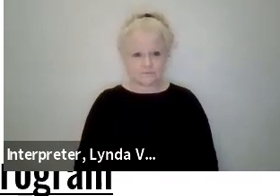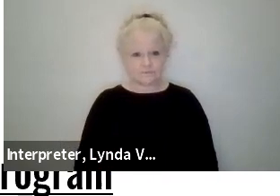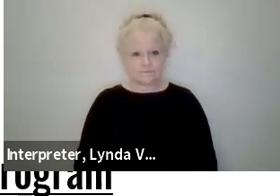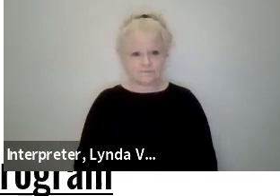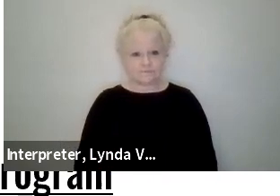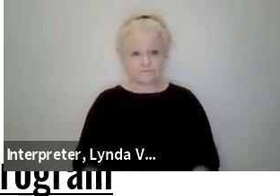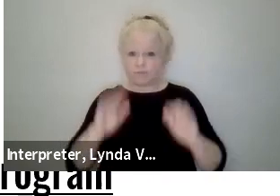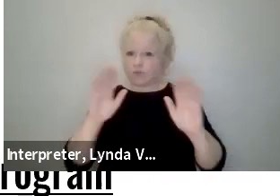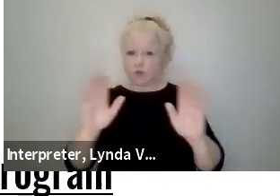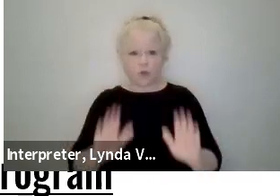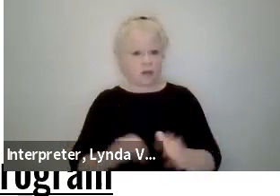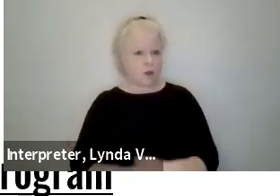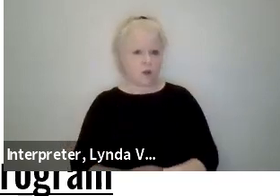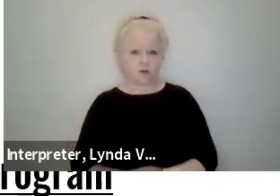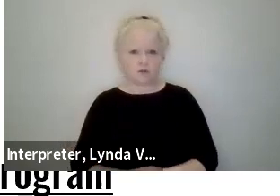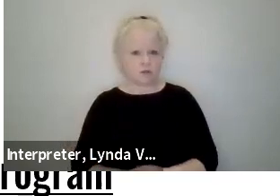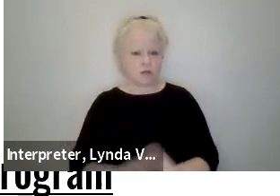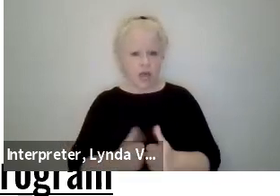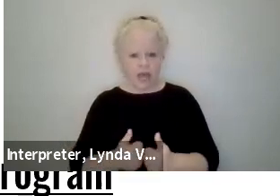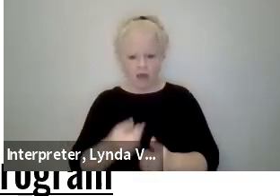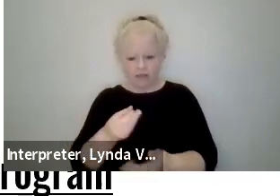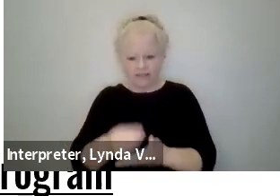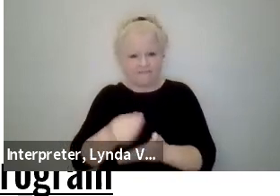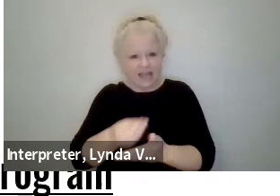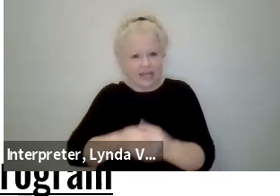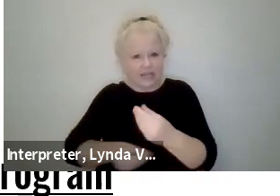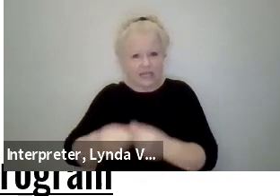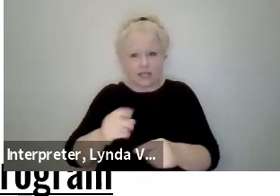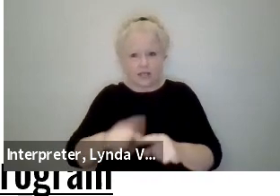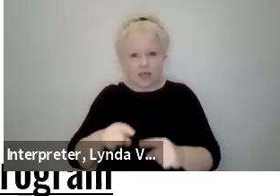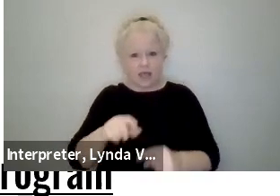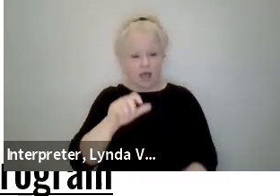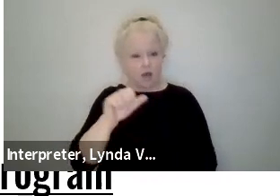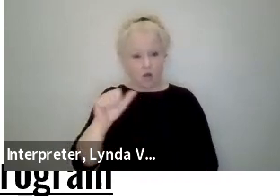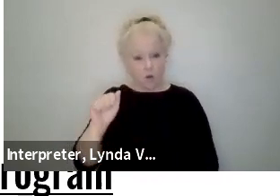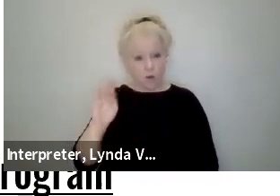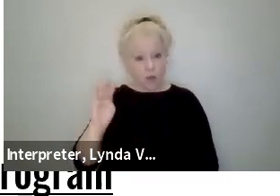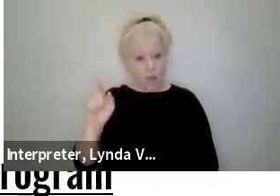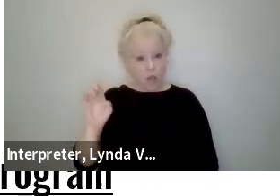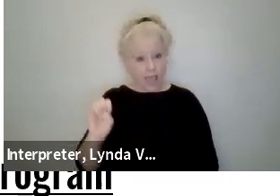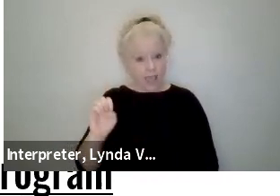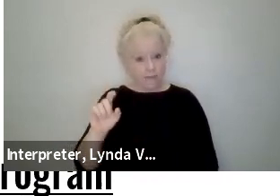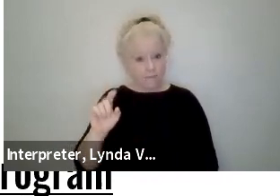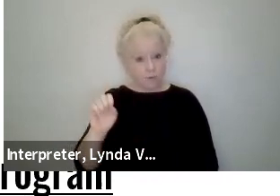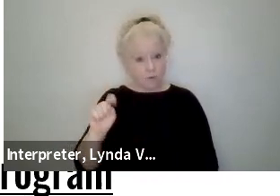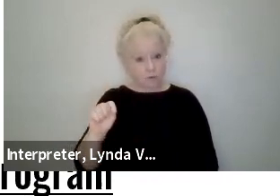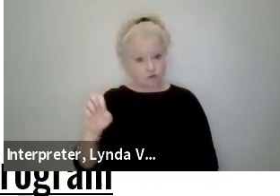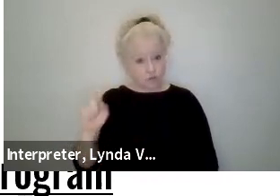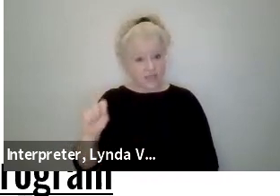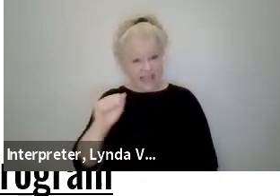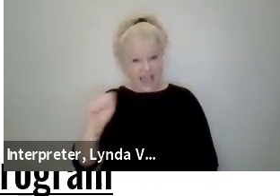it's pretty incredible to see how the funding from the Able Trust and the support from the Able Trust has enabled us